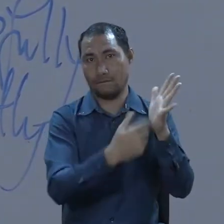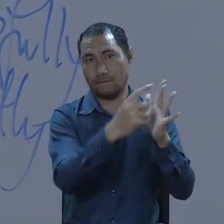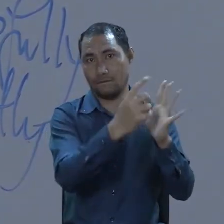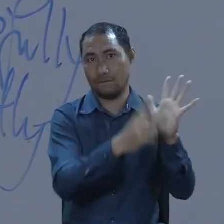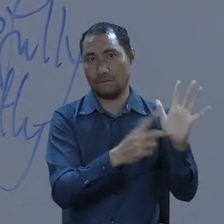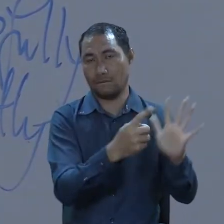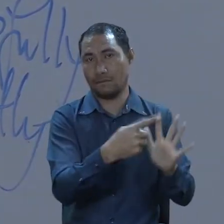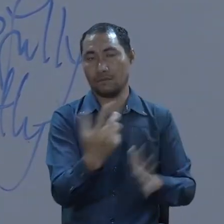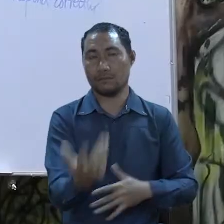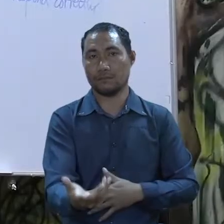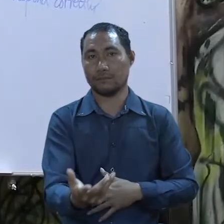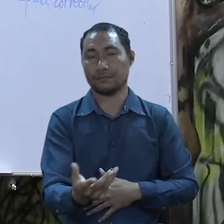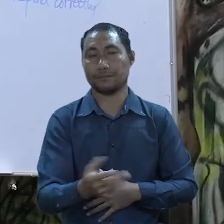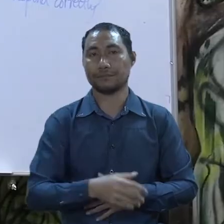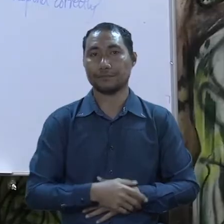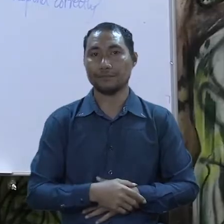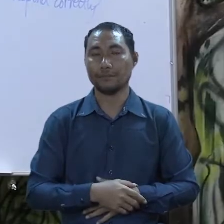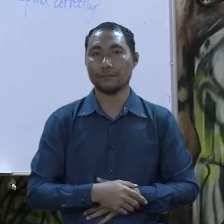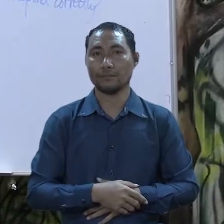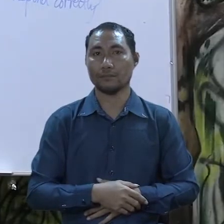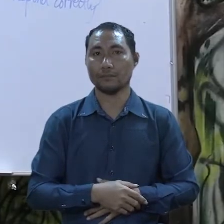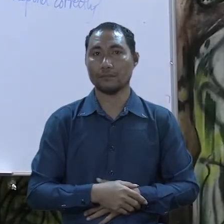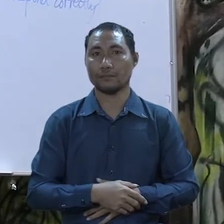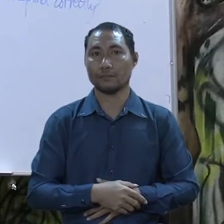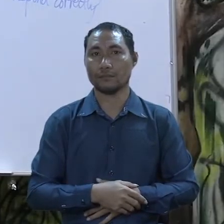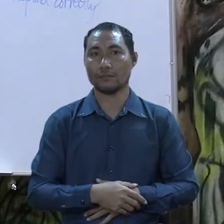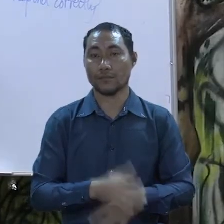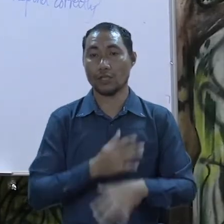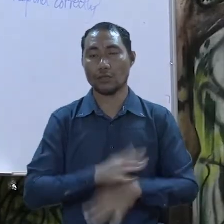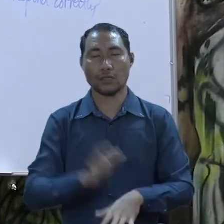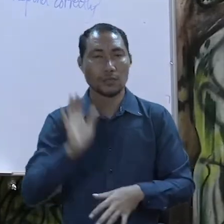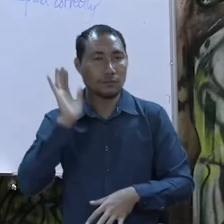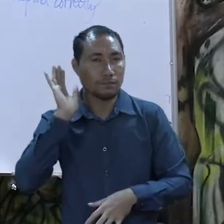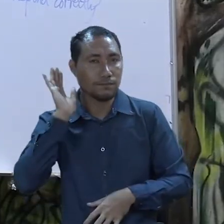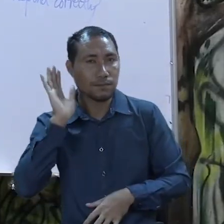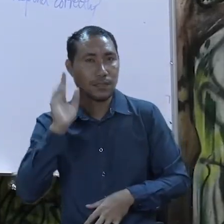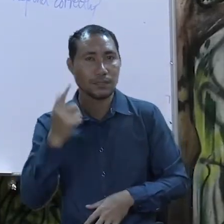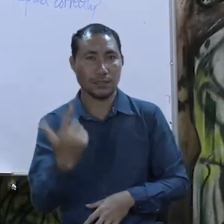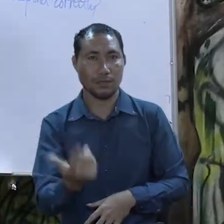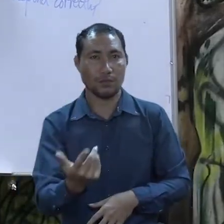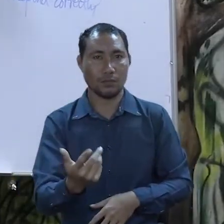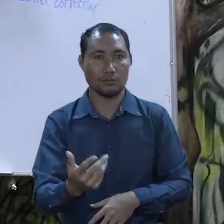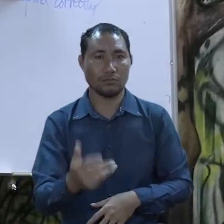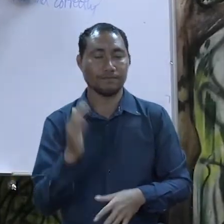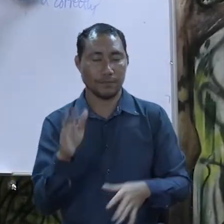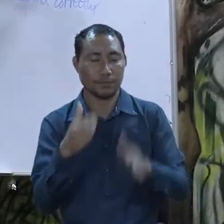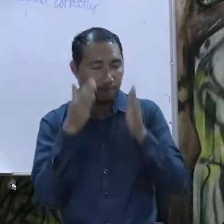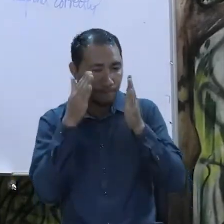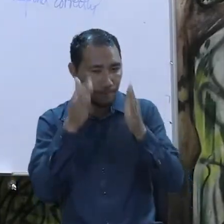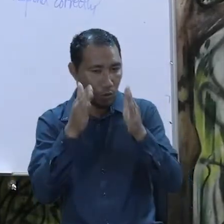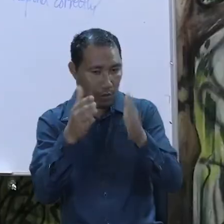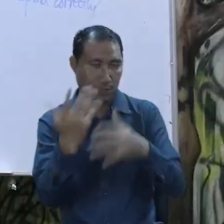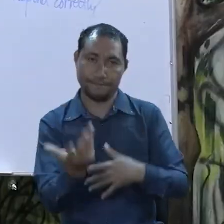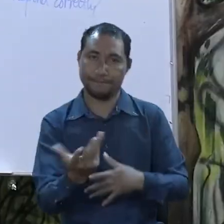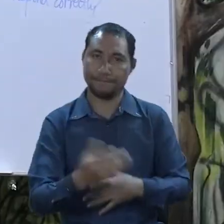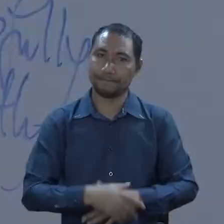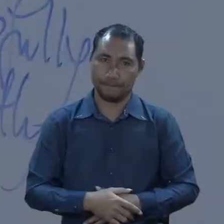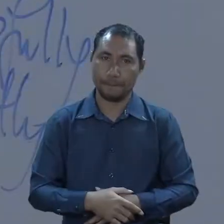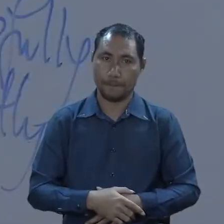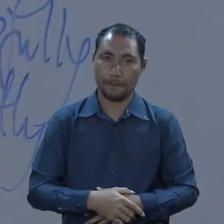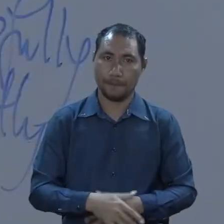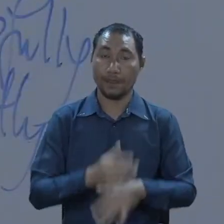active communicator. To be an active communicator, you need to listen and pay